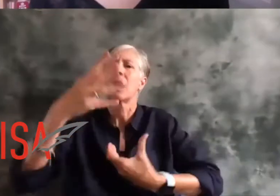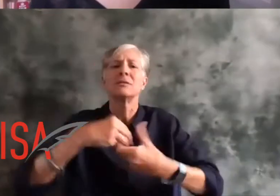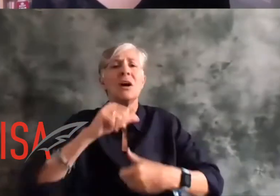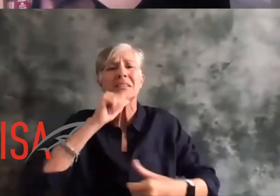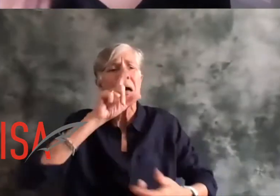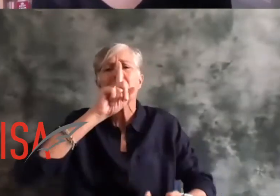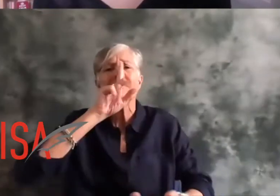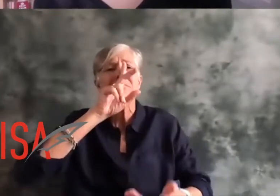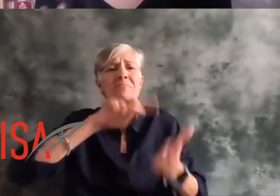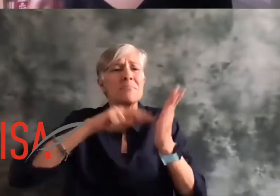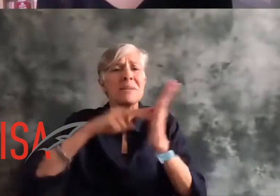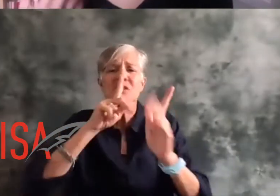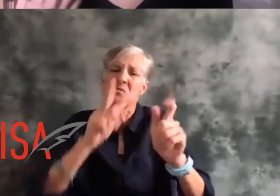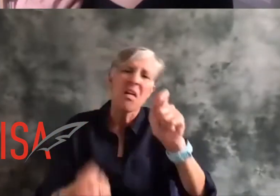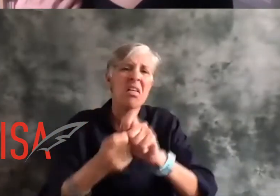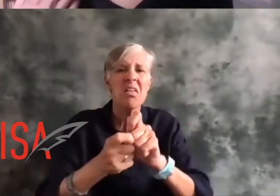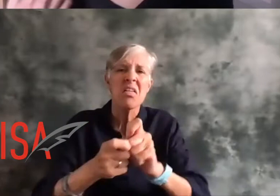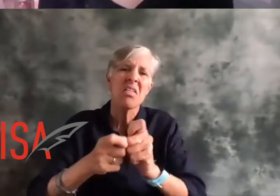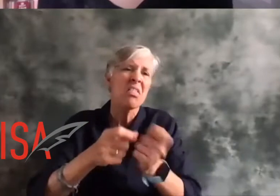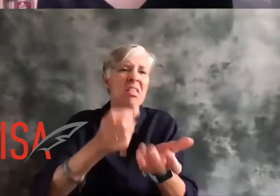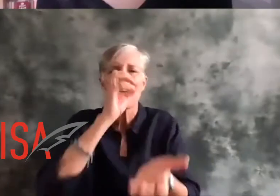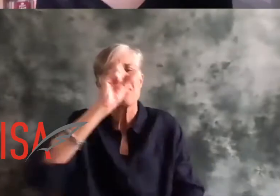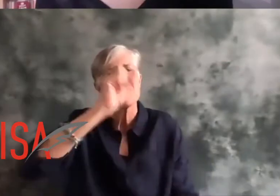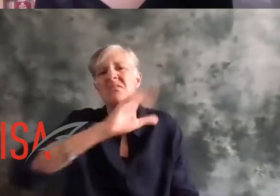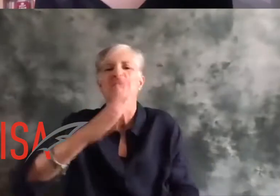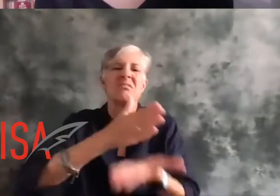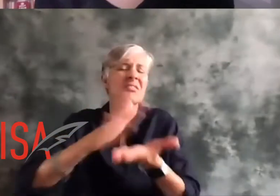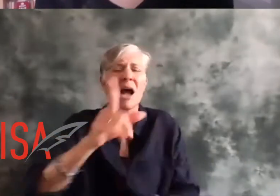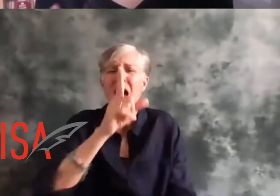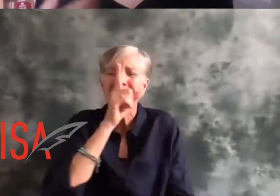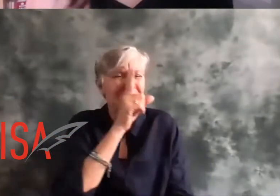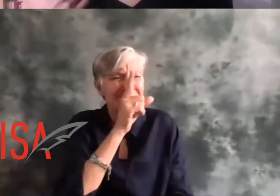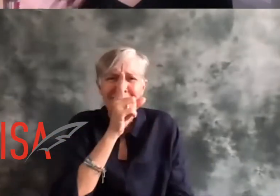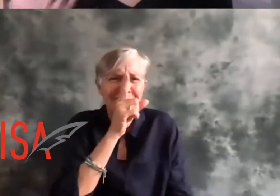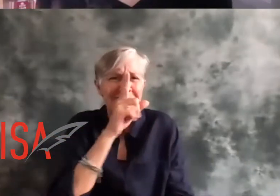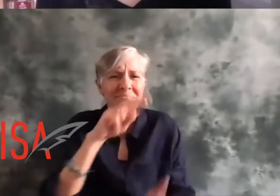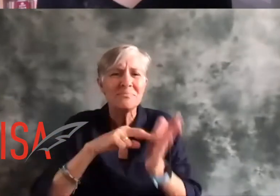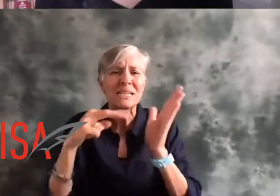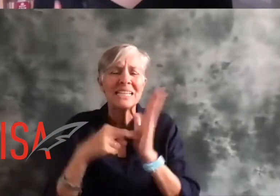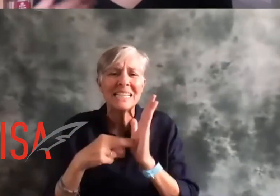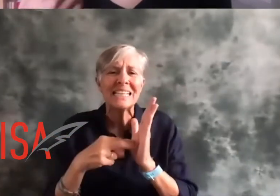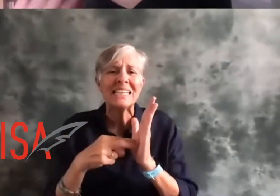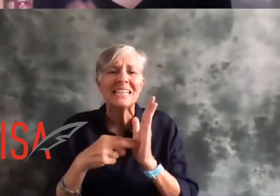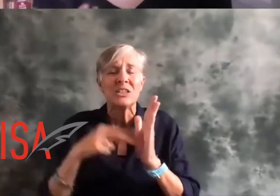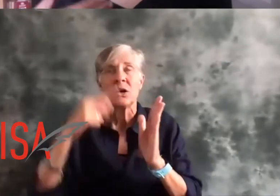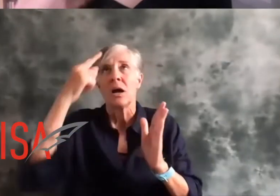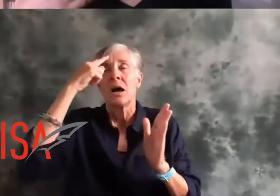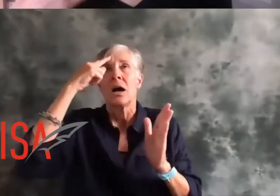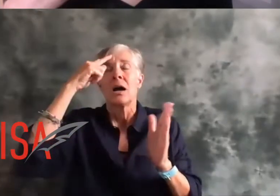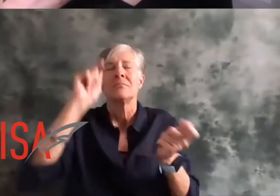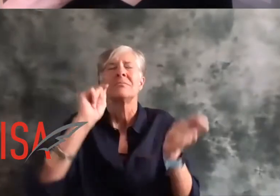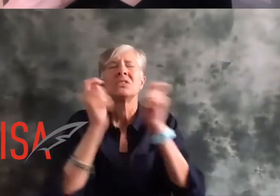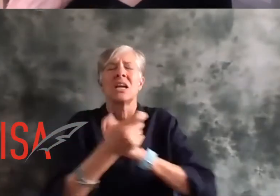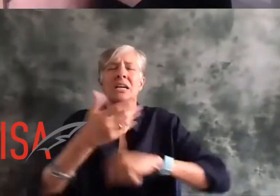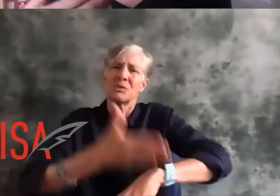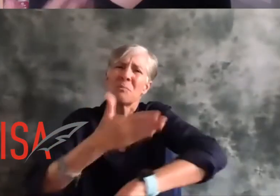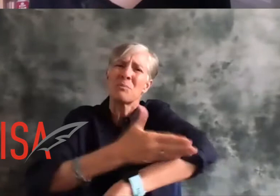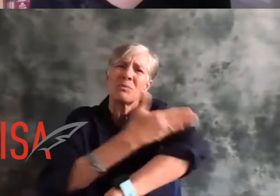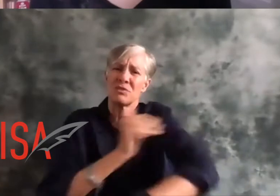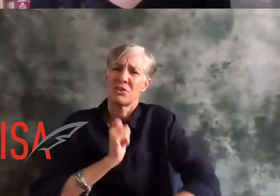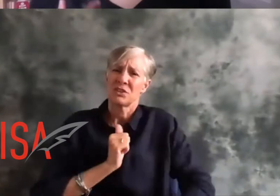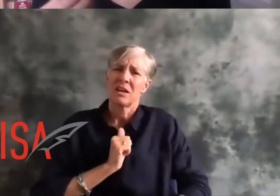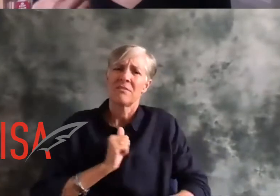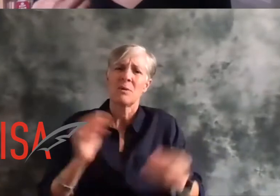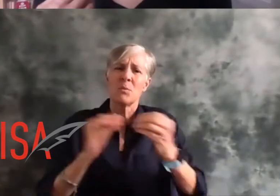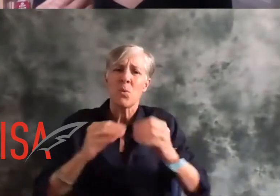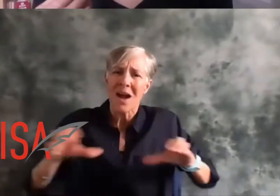not intentional that these omissions are happening. But to reverse that and to do better, we have to be a little more